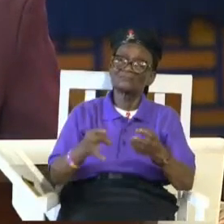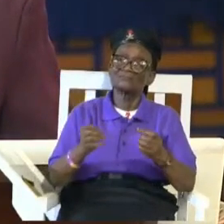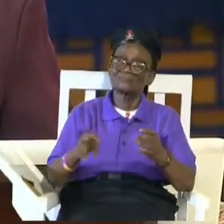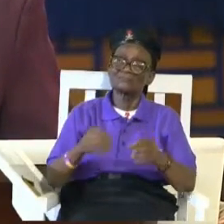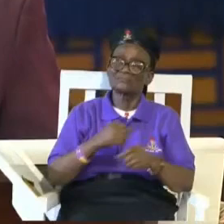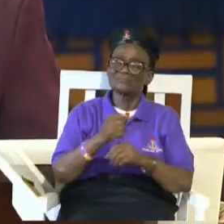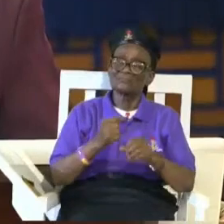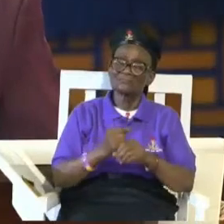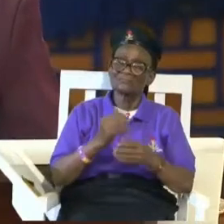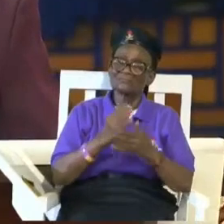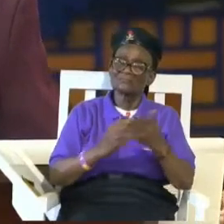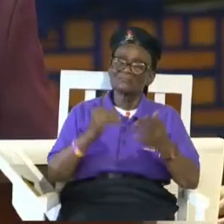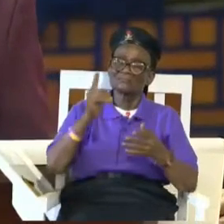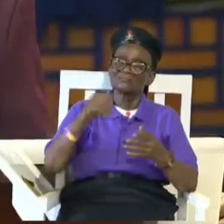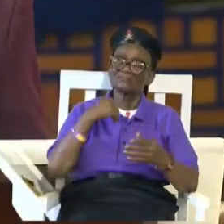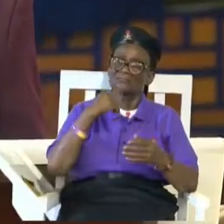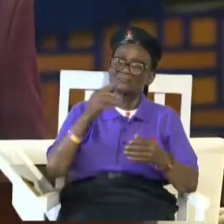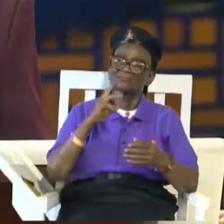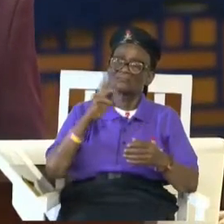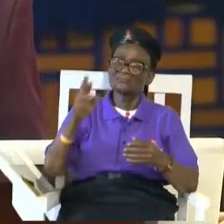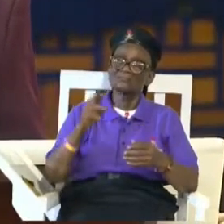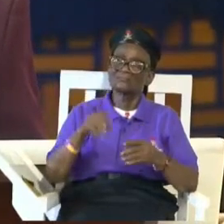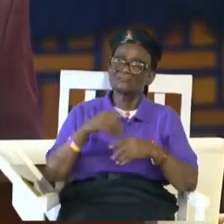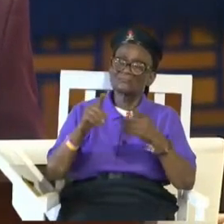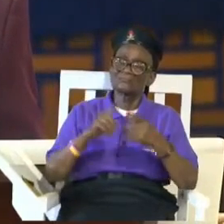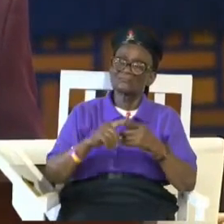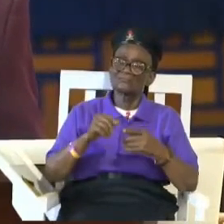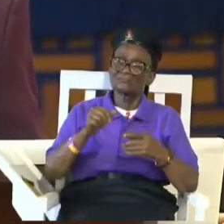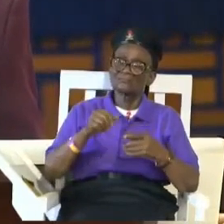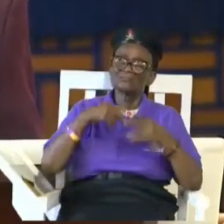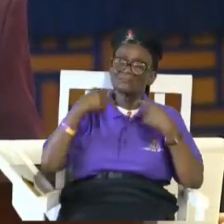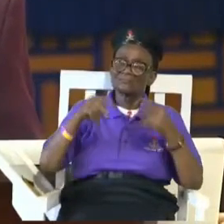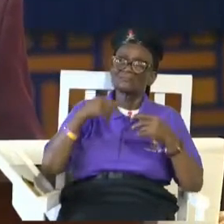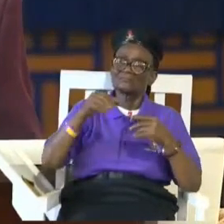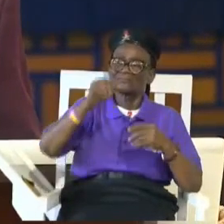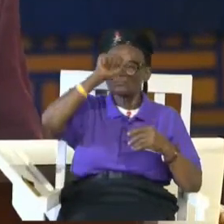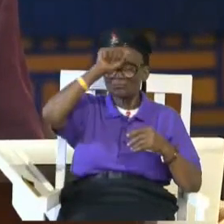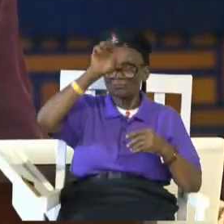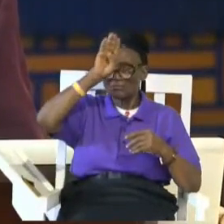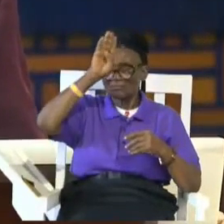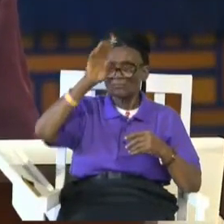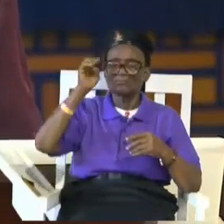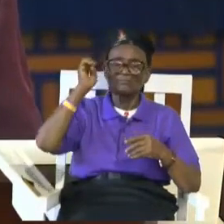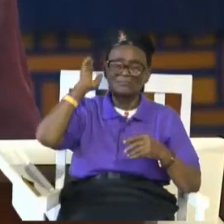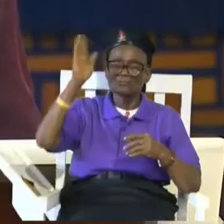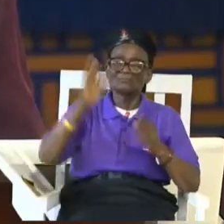her, go to Pastor Adeboye, he prays for you, he will become pregnant.